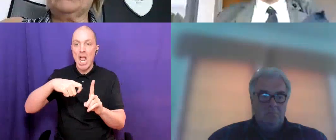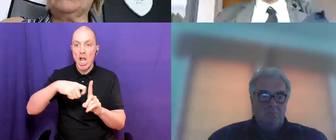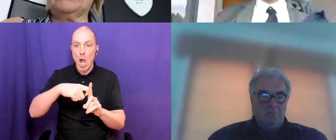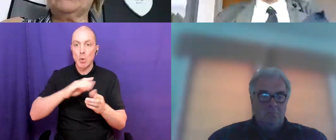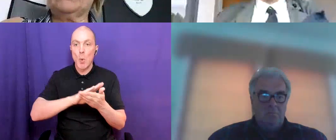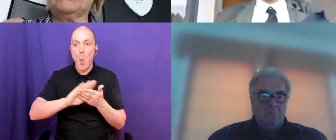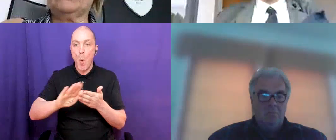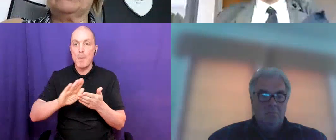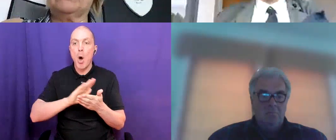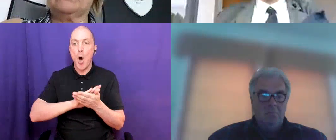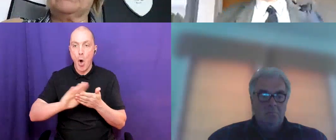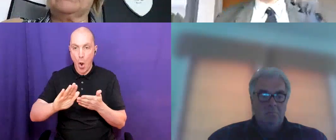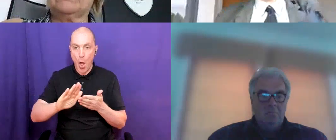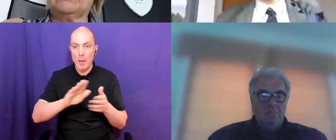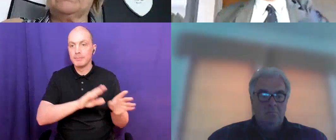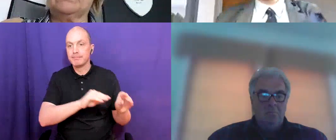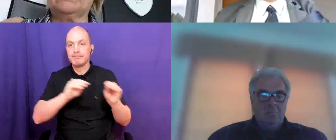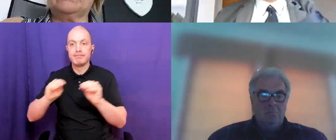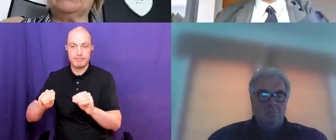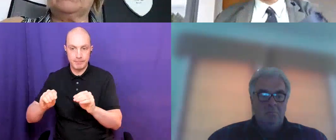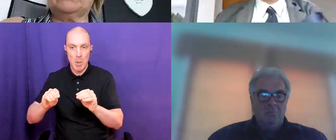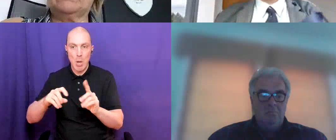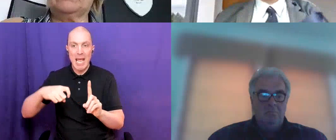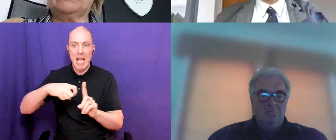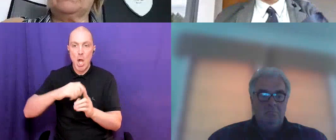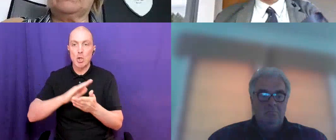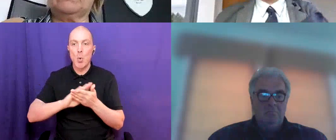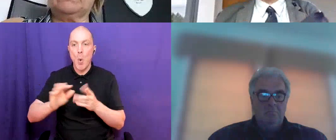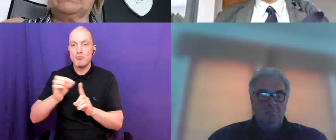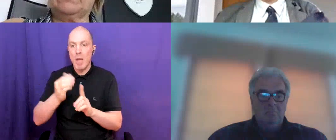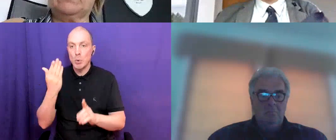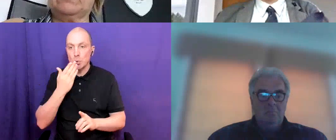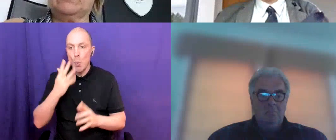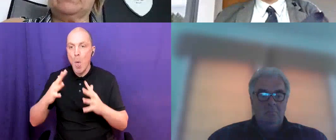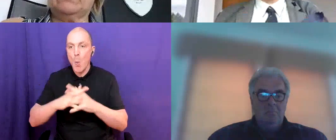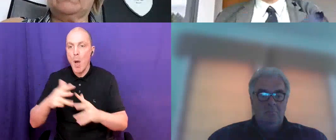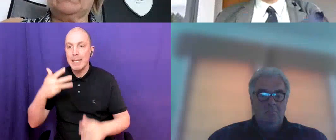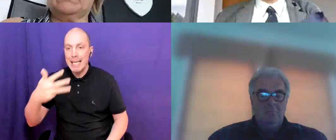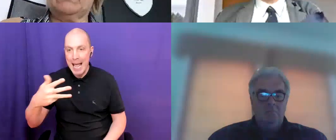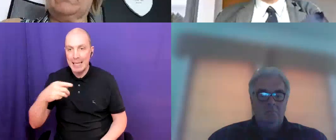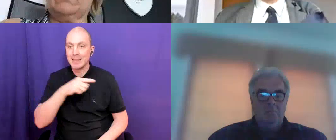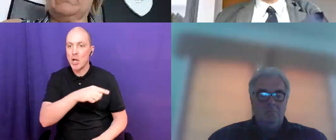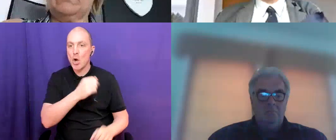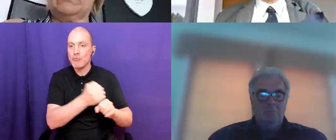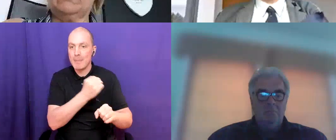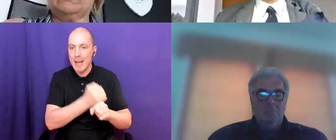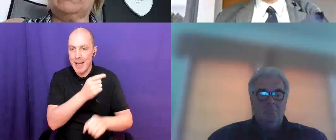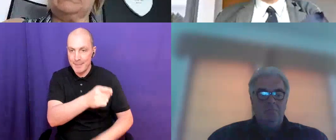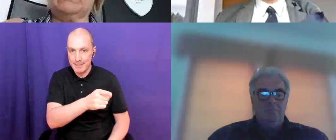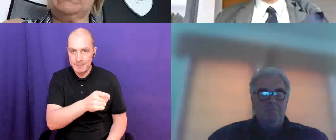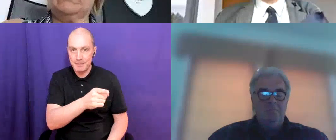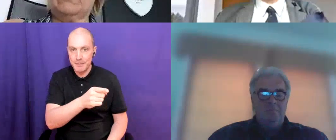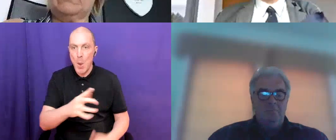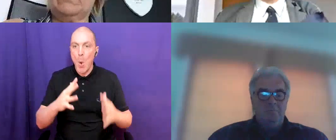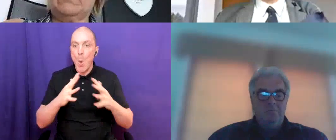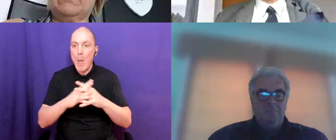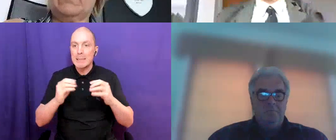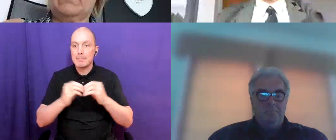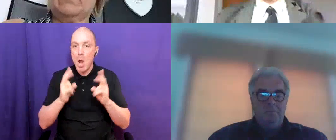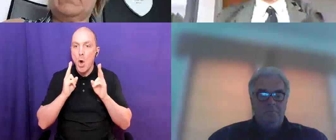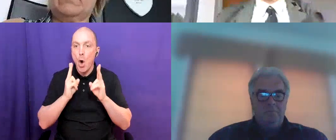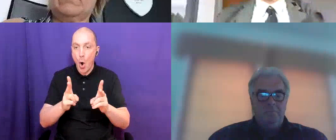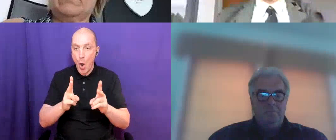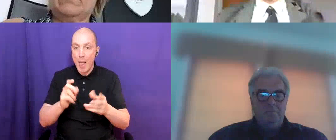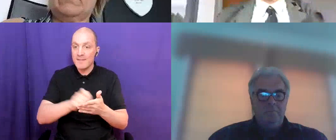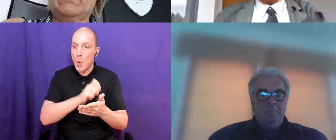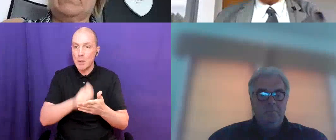will move to Kirton Home Primary School within Ward 9 while repairs are being carried out there. Westburn Hall voters will